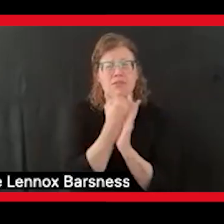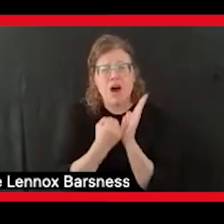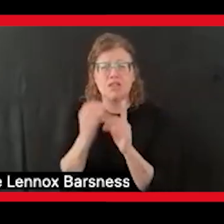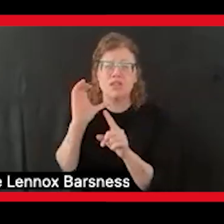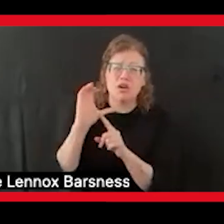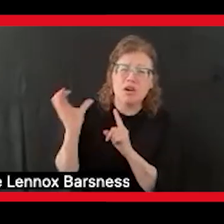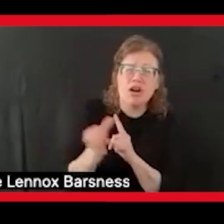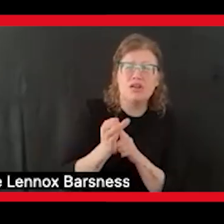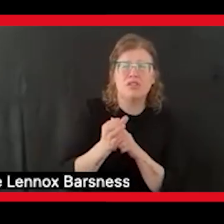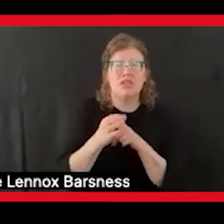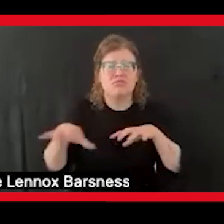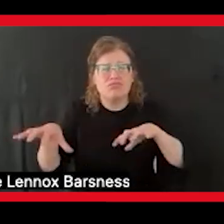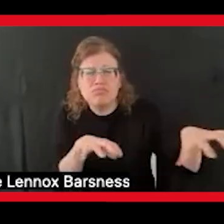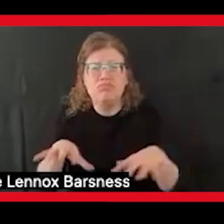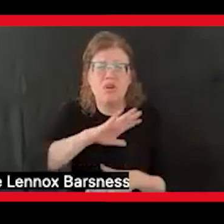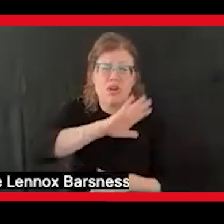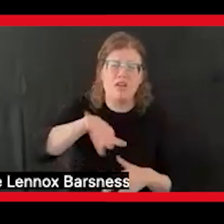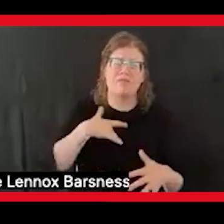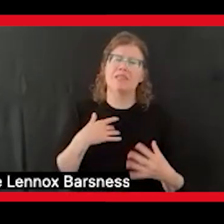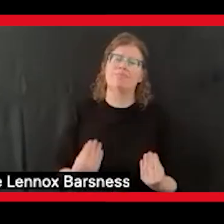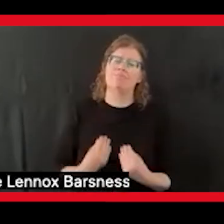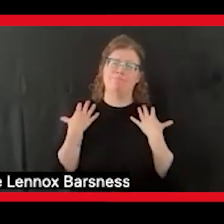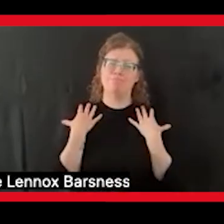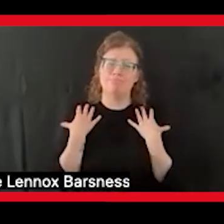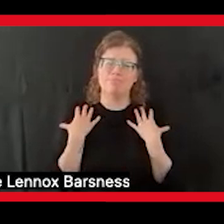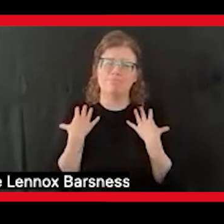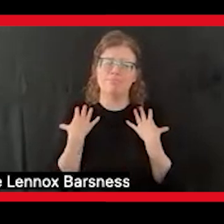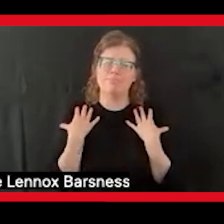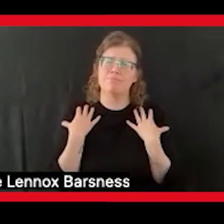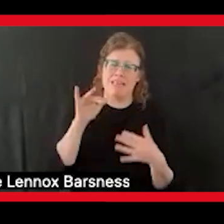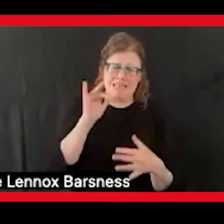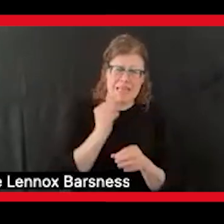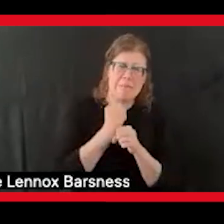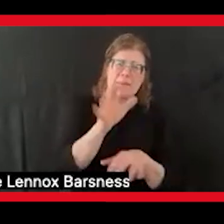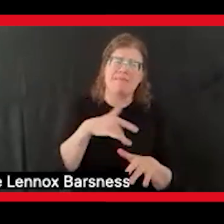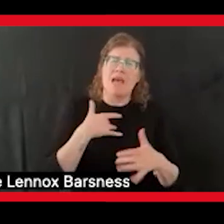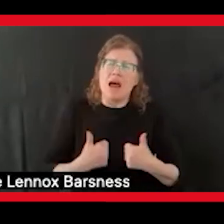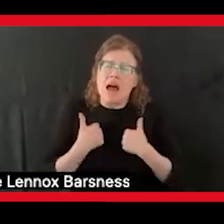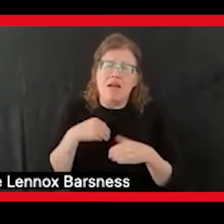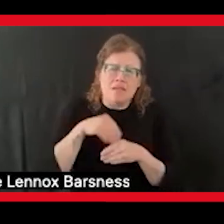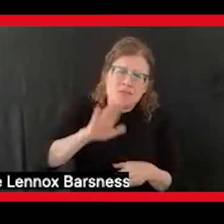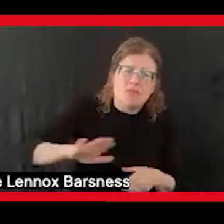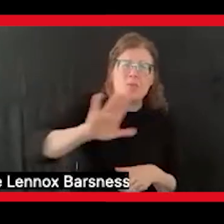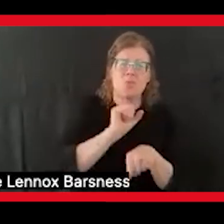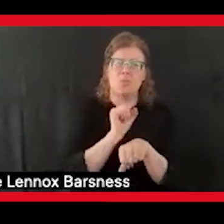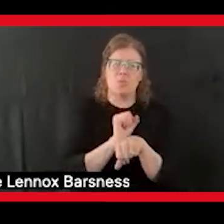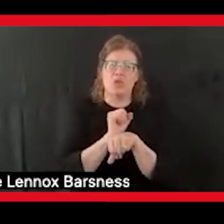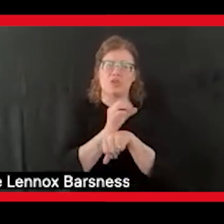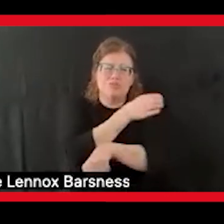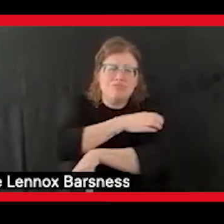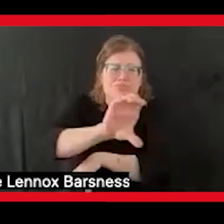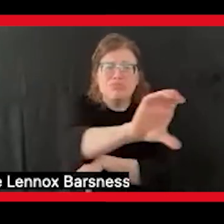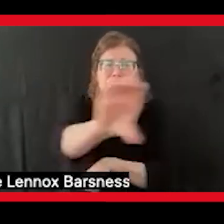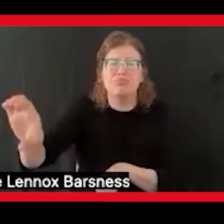want to personally thank you for the work that you do, empowering the next generation as they find their